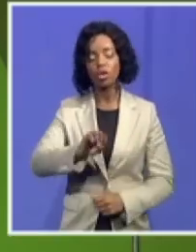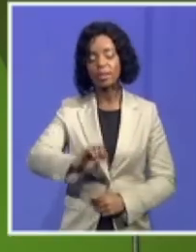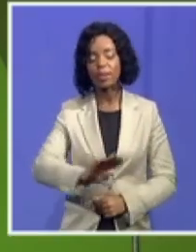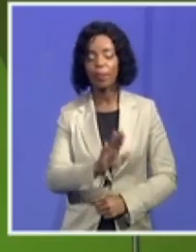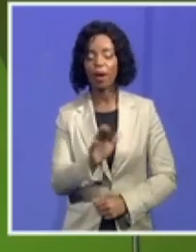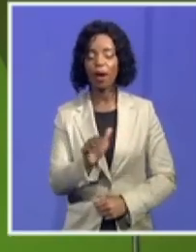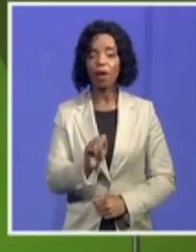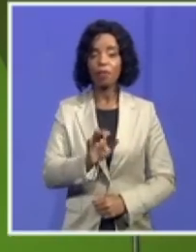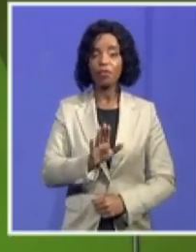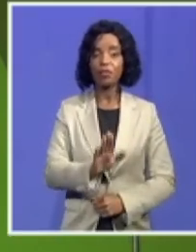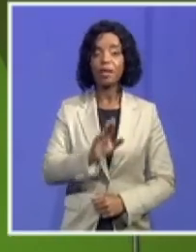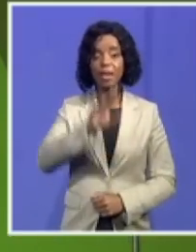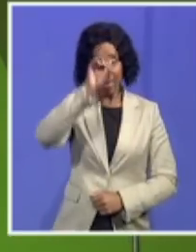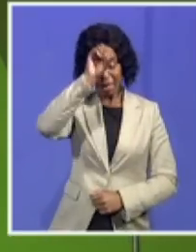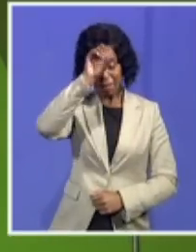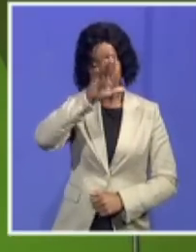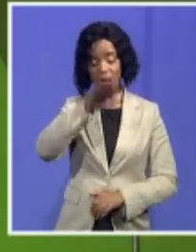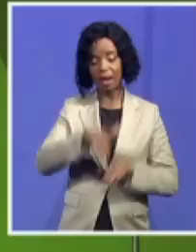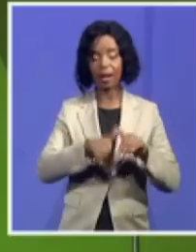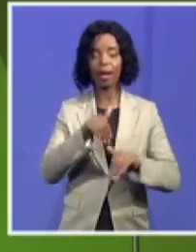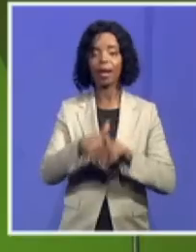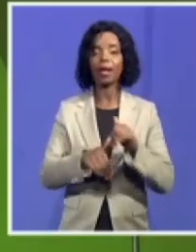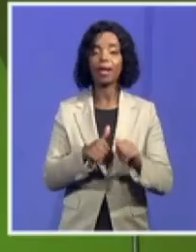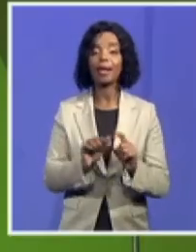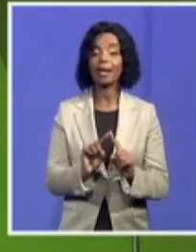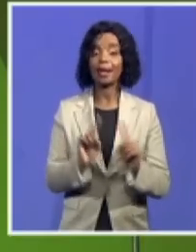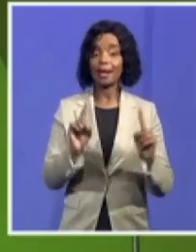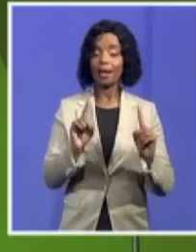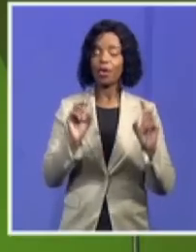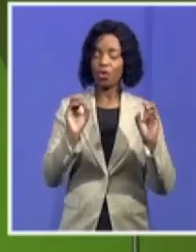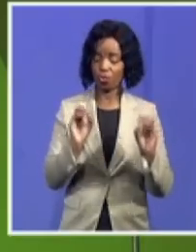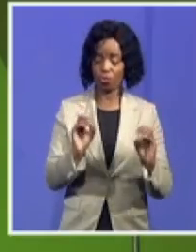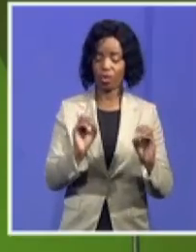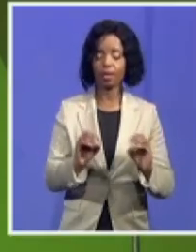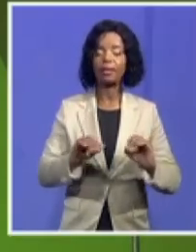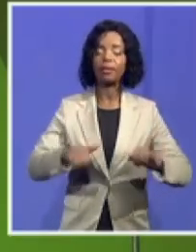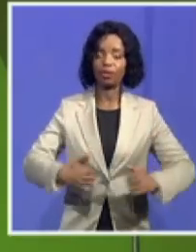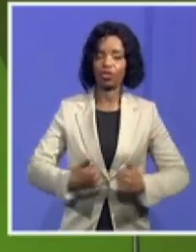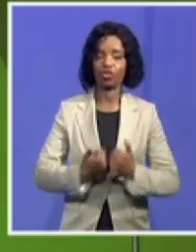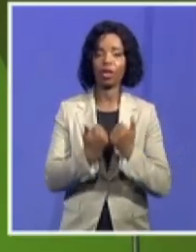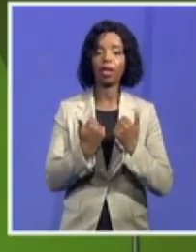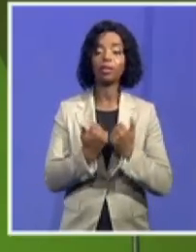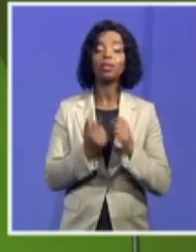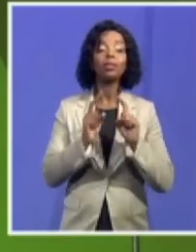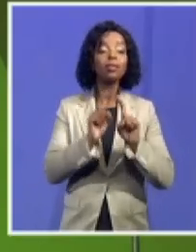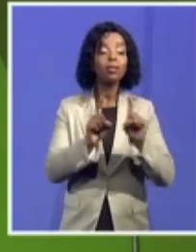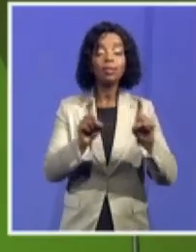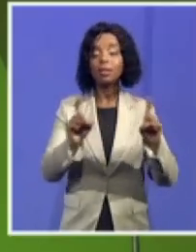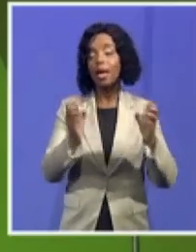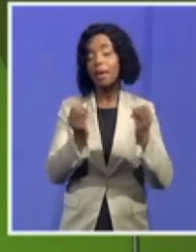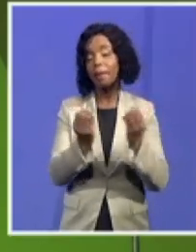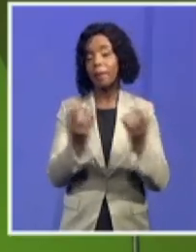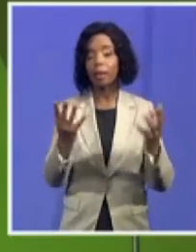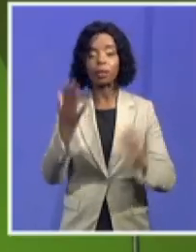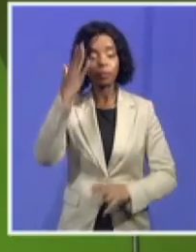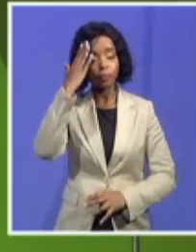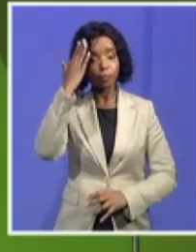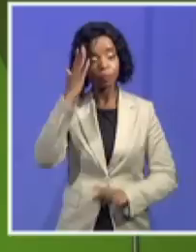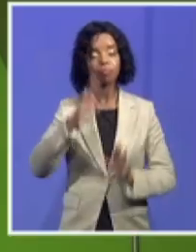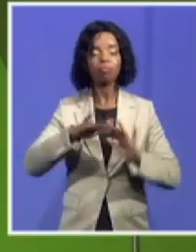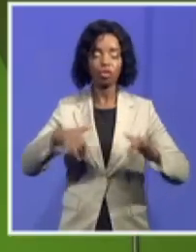significant challenges, which are well known to many of you. It is a matter of